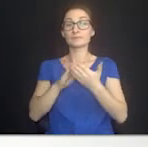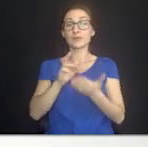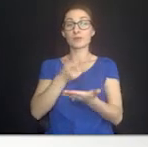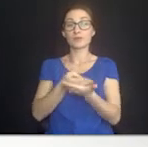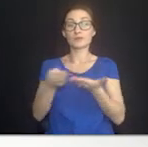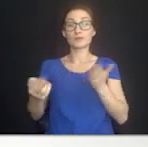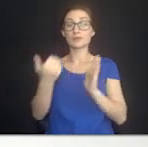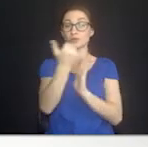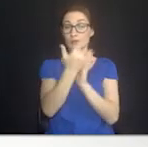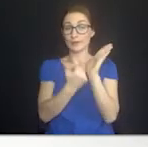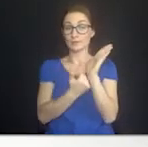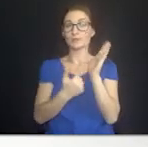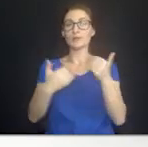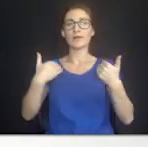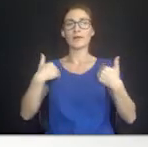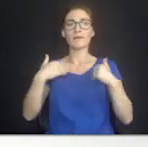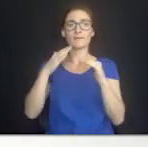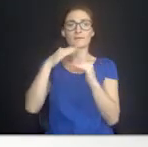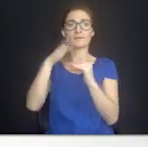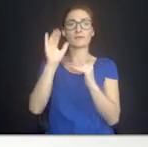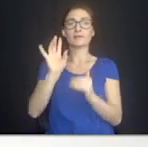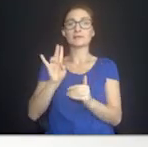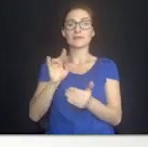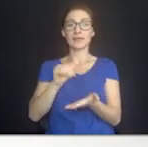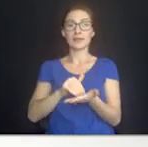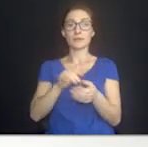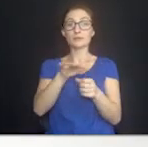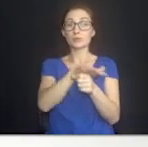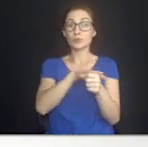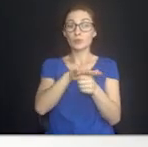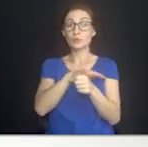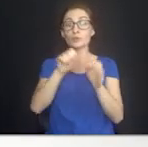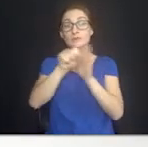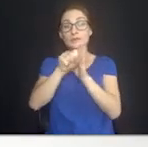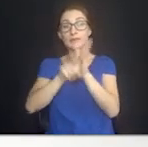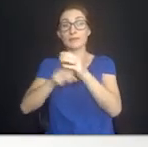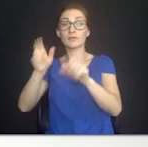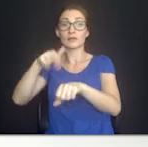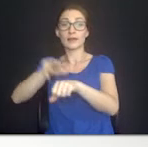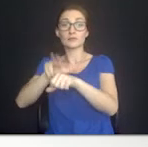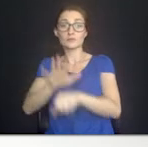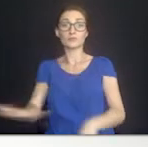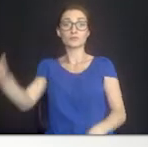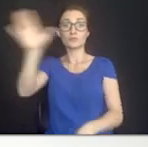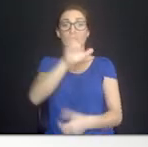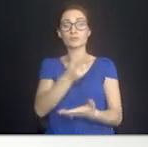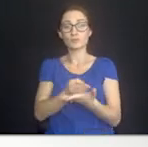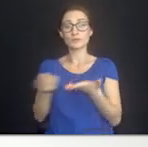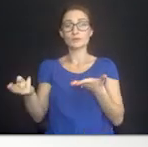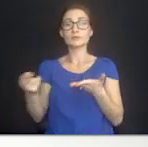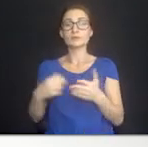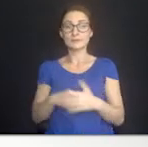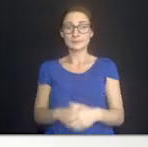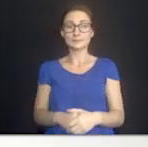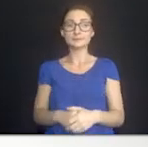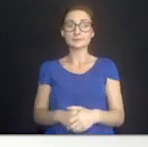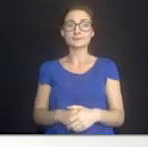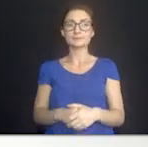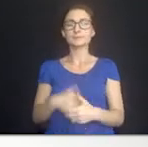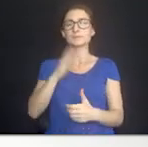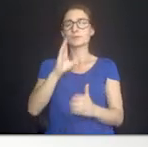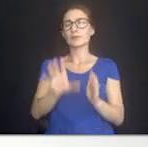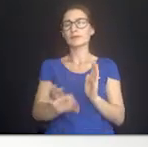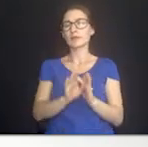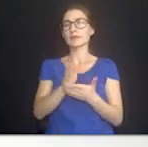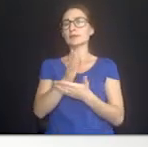Our Community Resource Directory has more than 7,000 local, state, and national resources. So